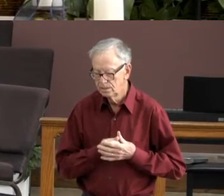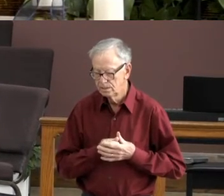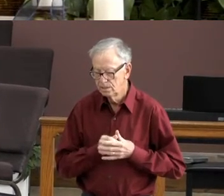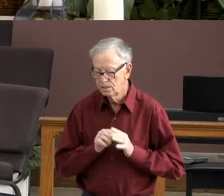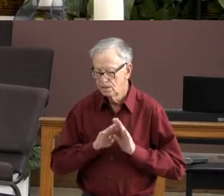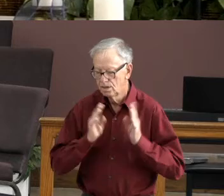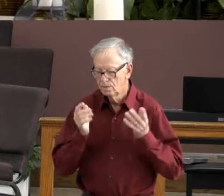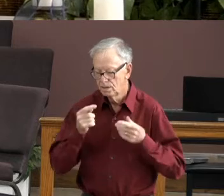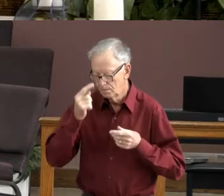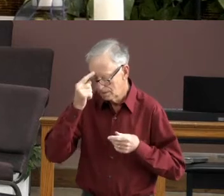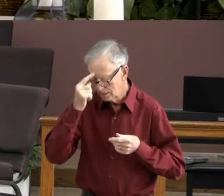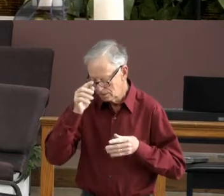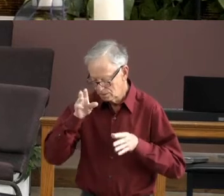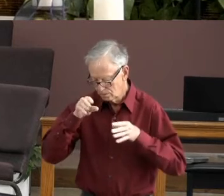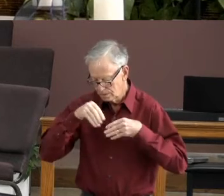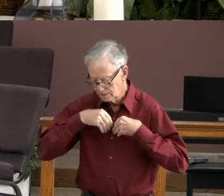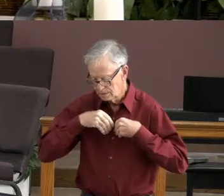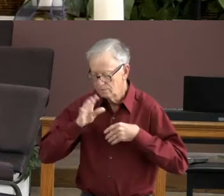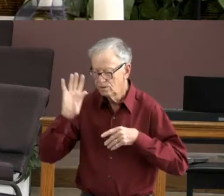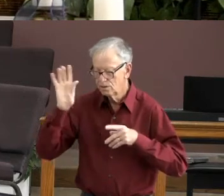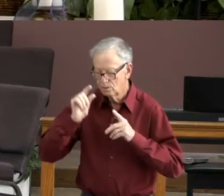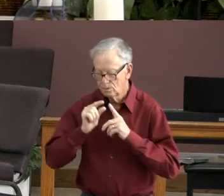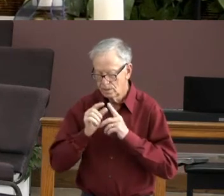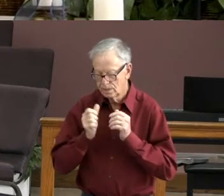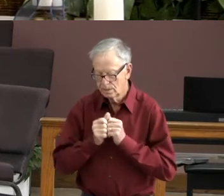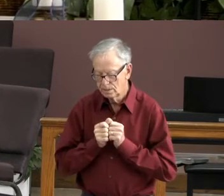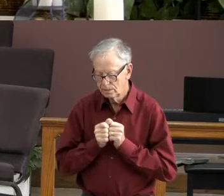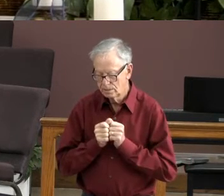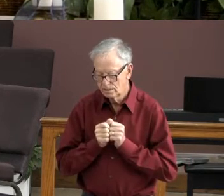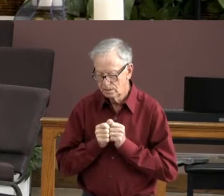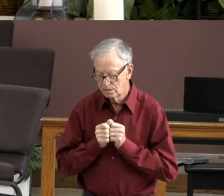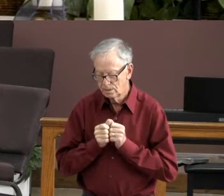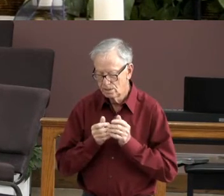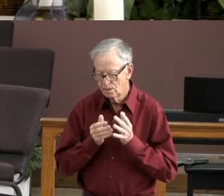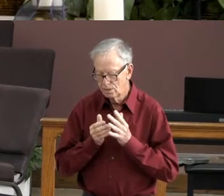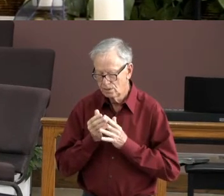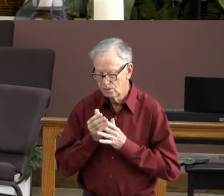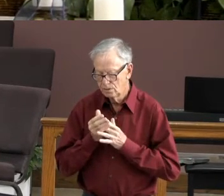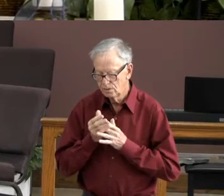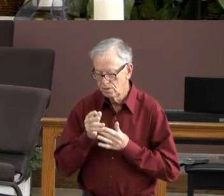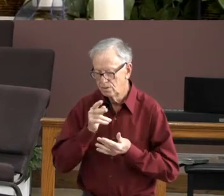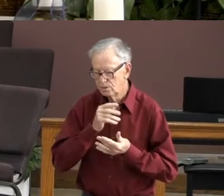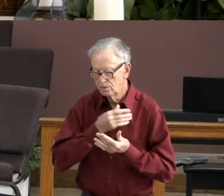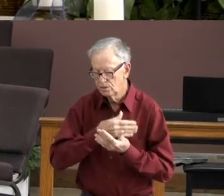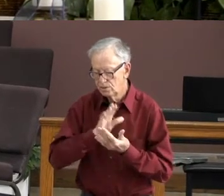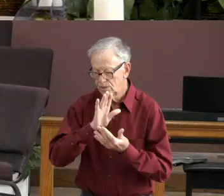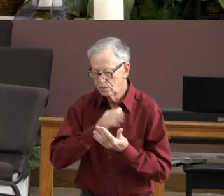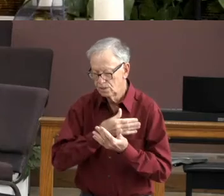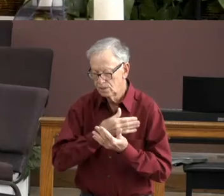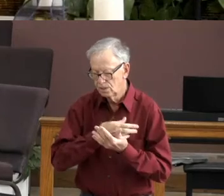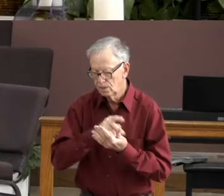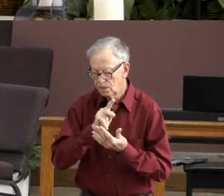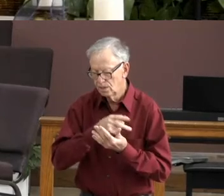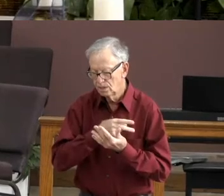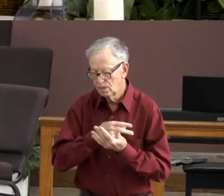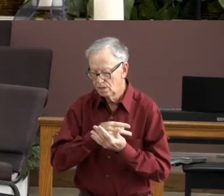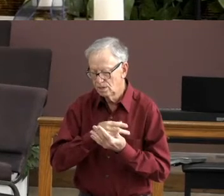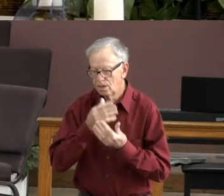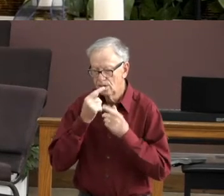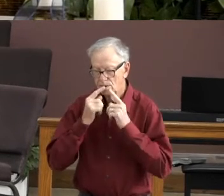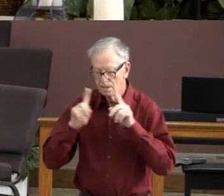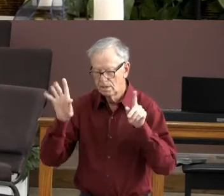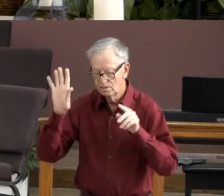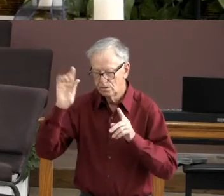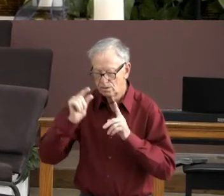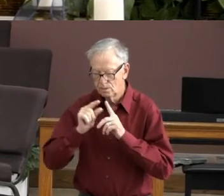Open our minds to receive your word through song and through the proclamation of your word this morning,